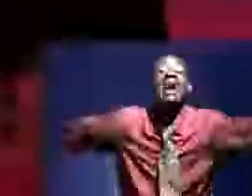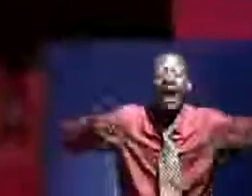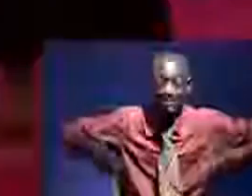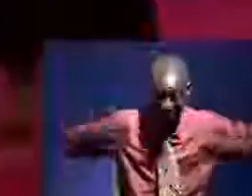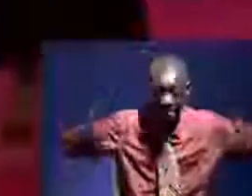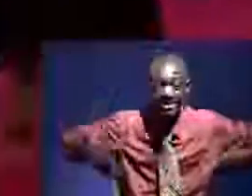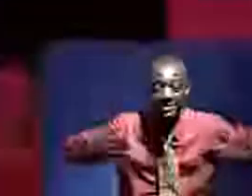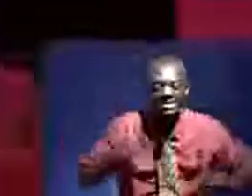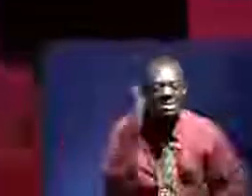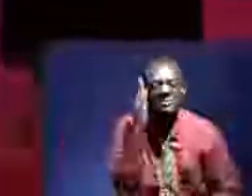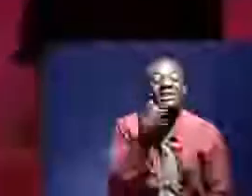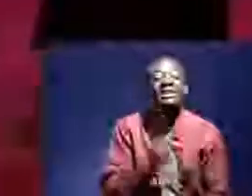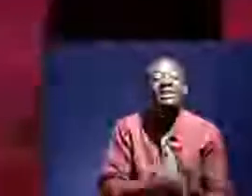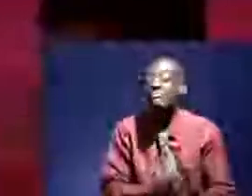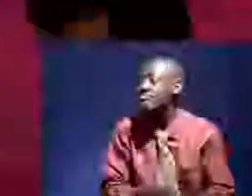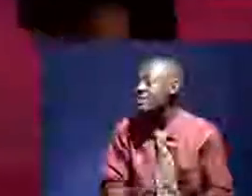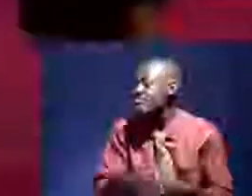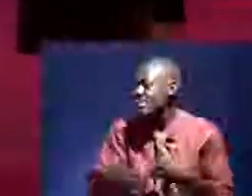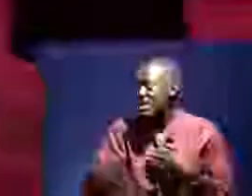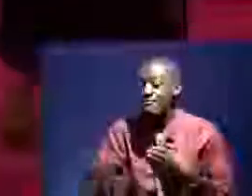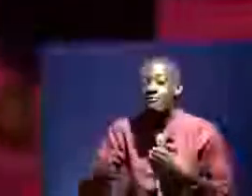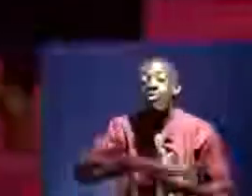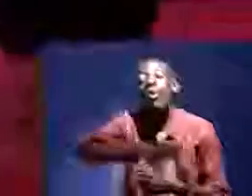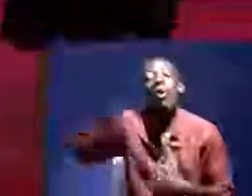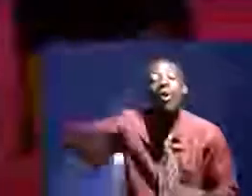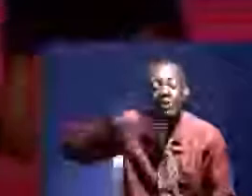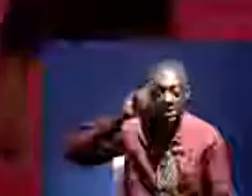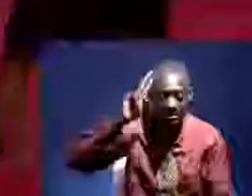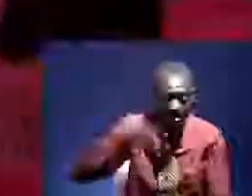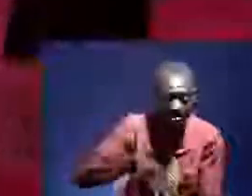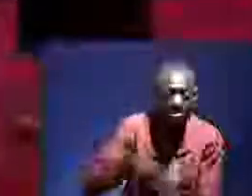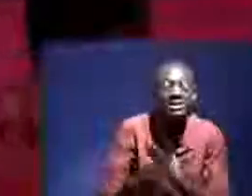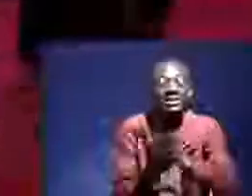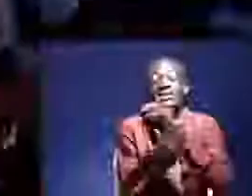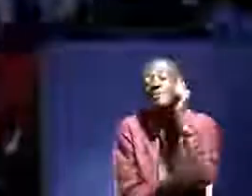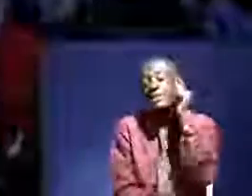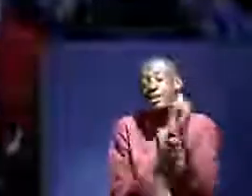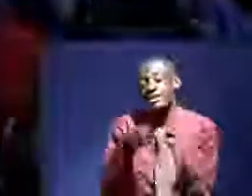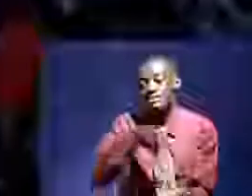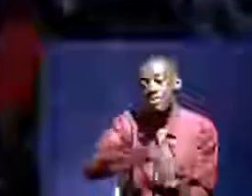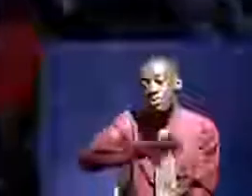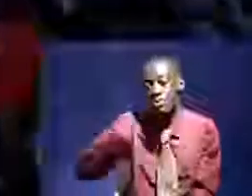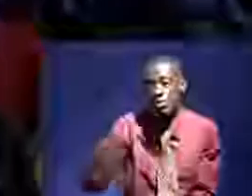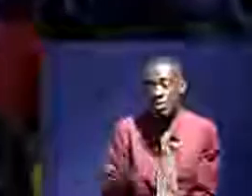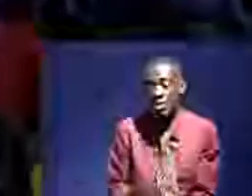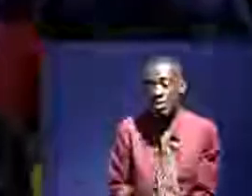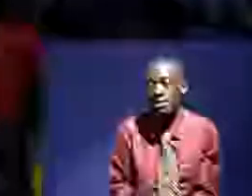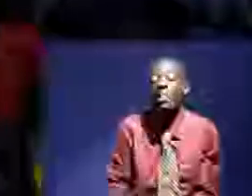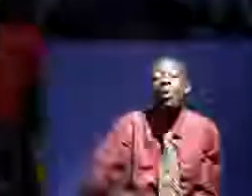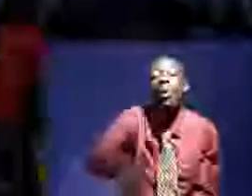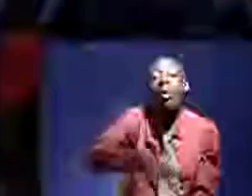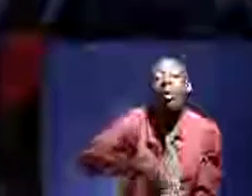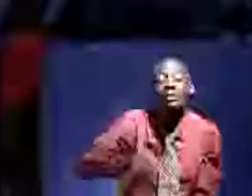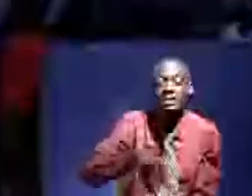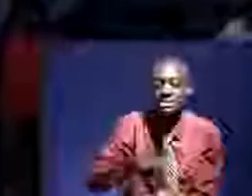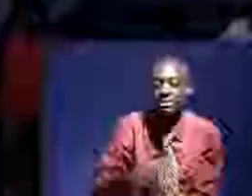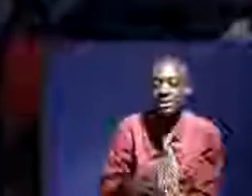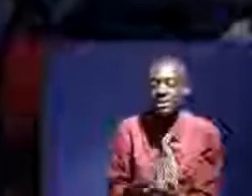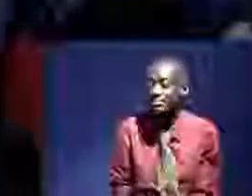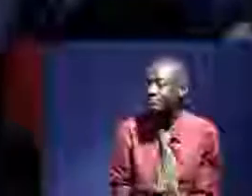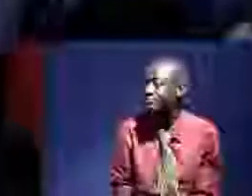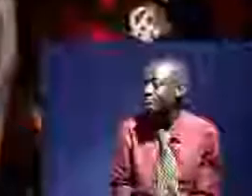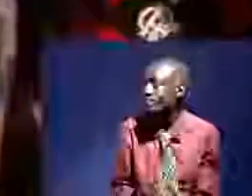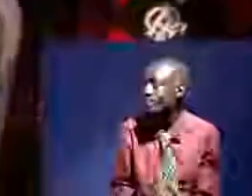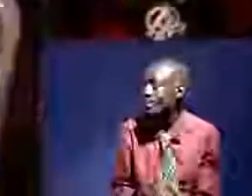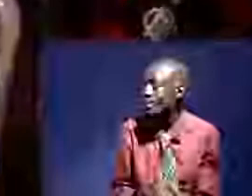out of your stand up. And let's take some deep breaths. And those of you that are watching